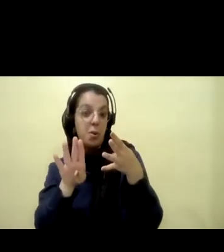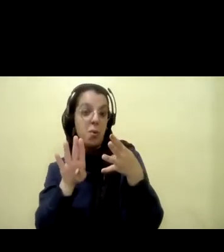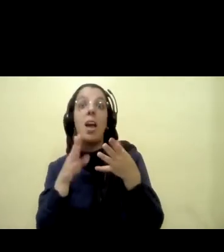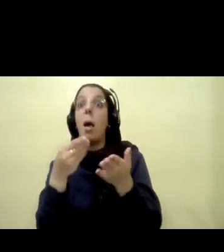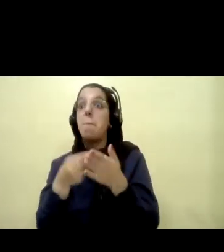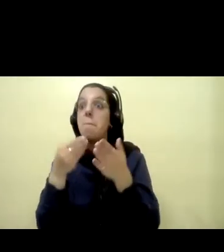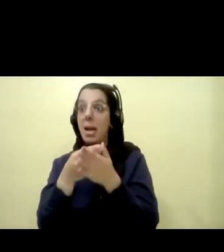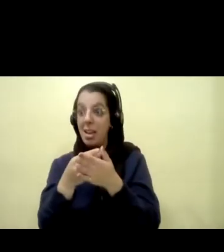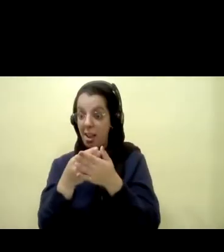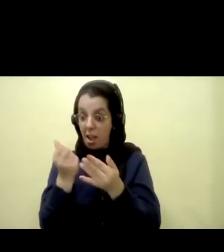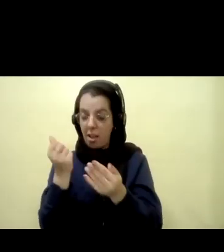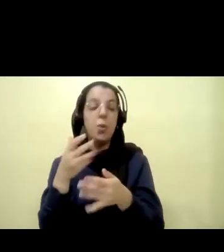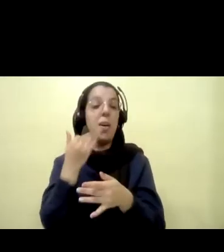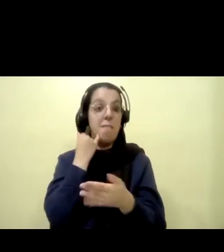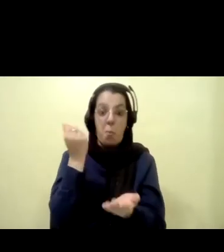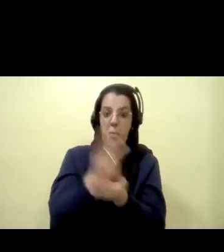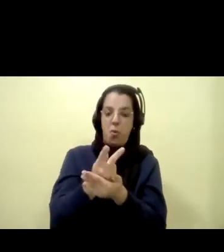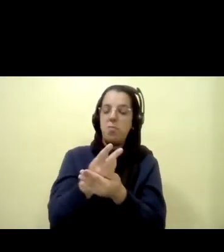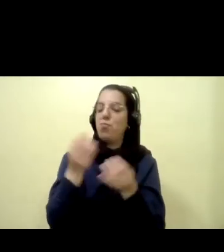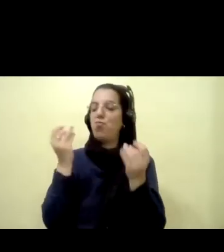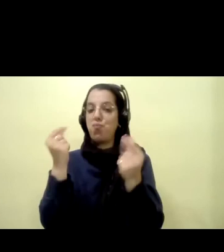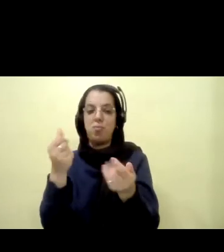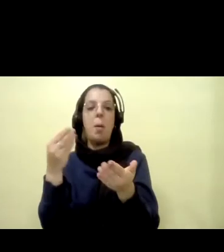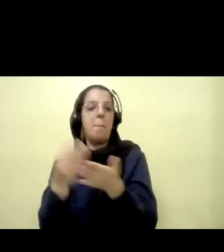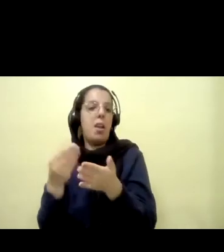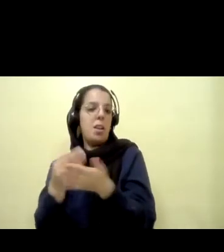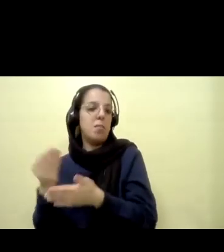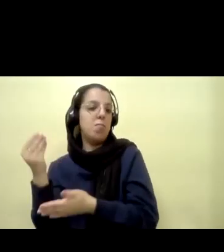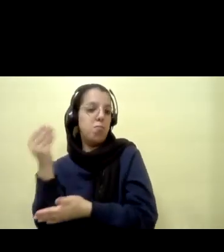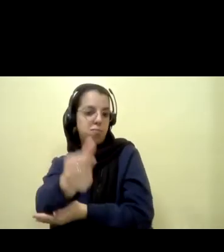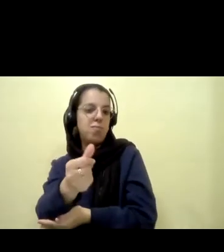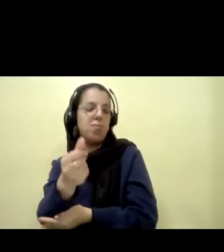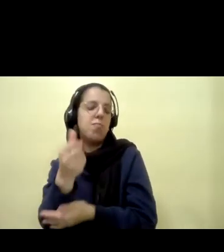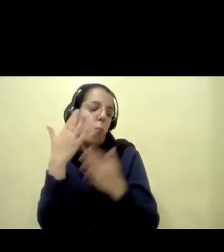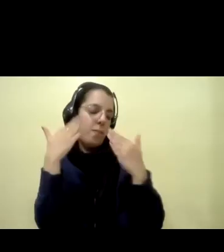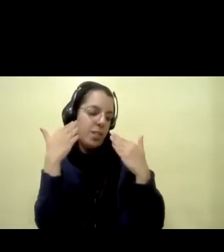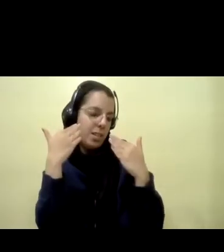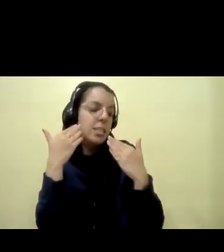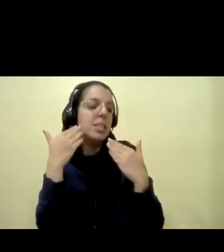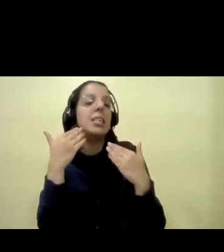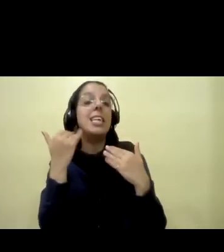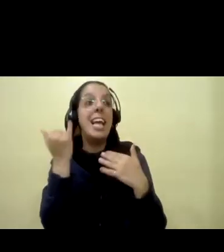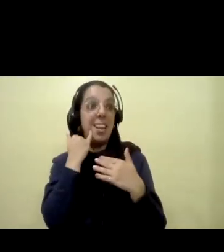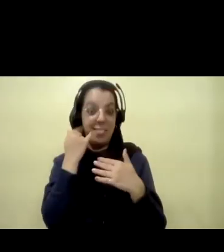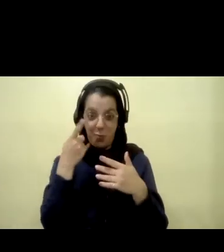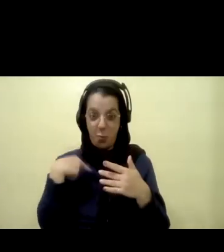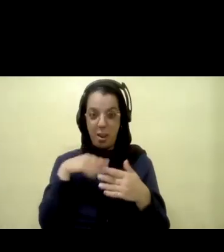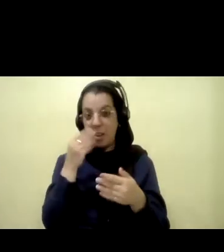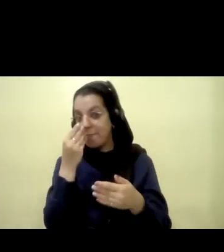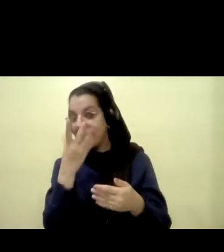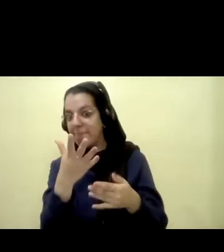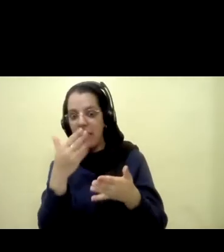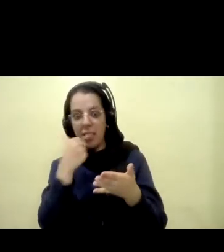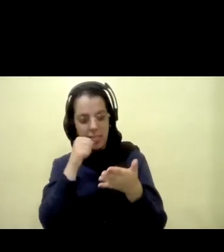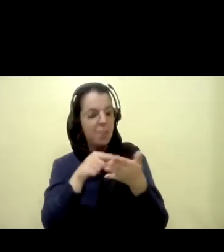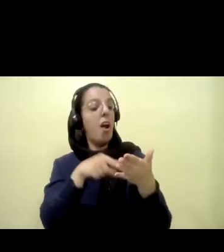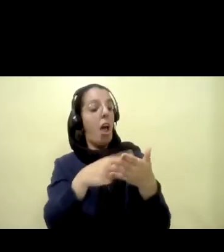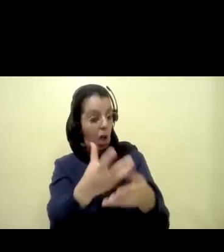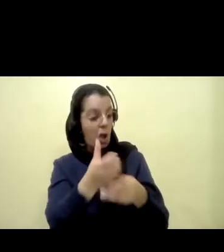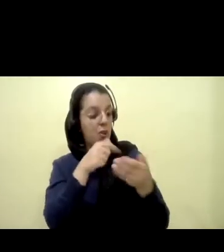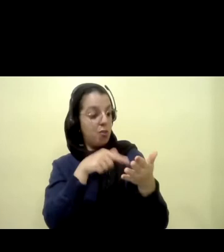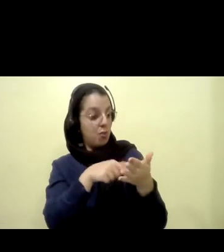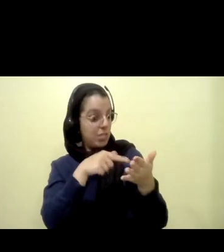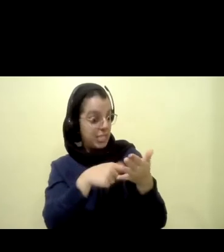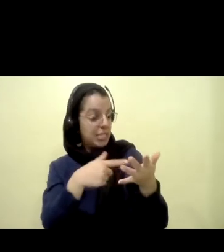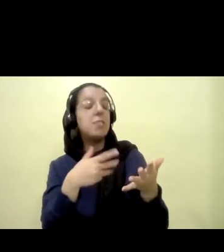as soon as, well, hopefully right away, essentially as soon as you get the notification letter, like you can do any of the